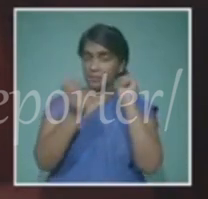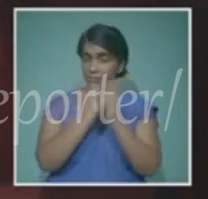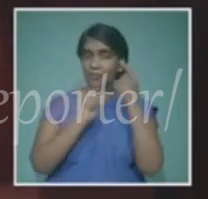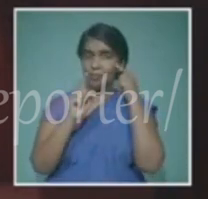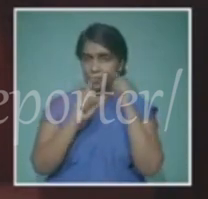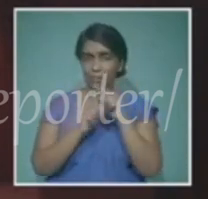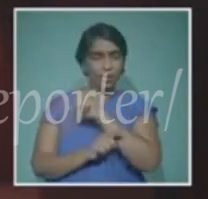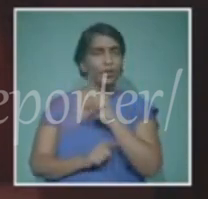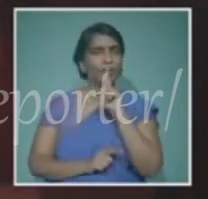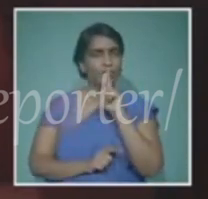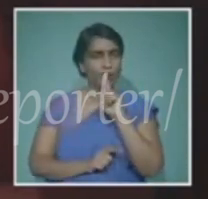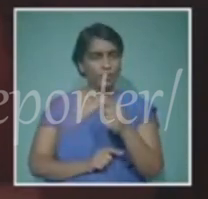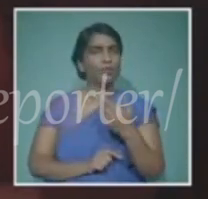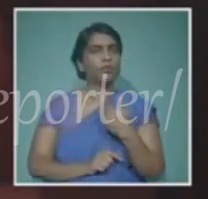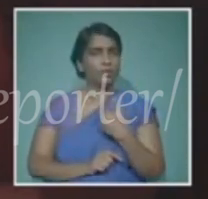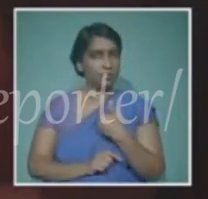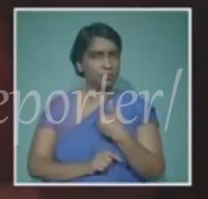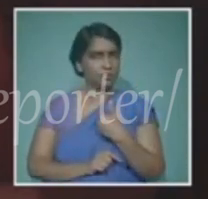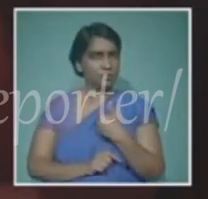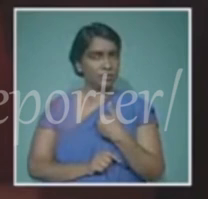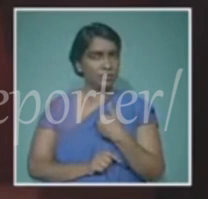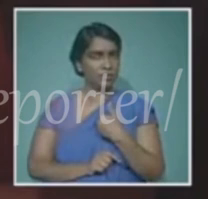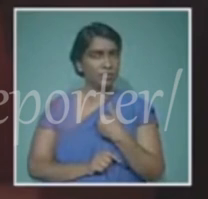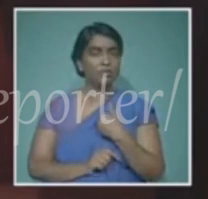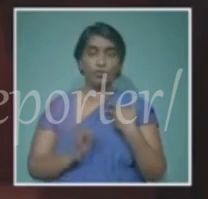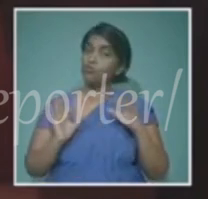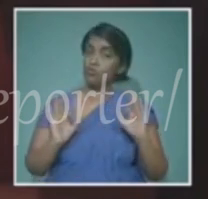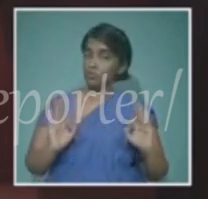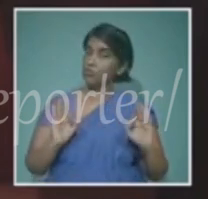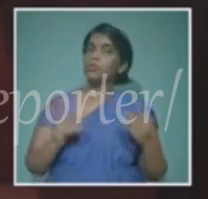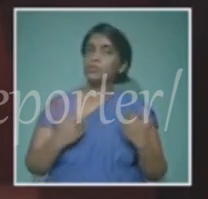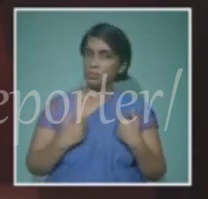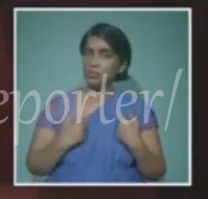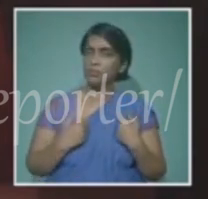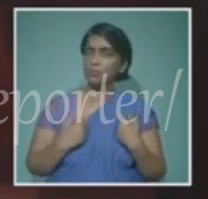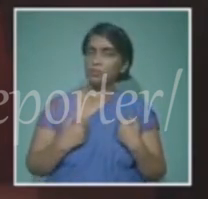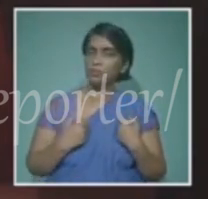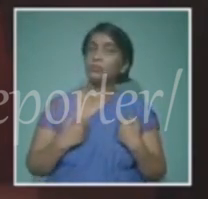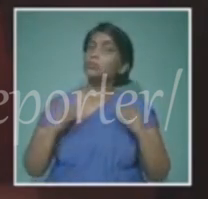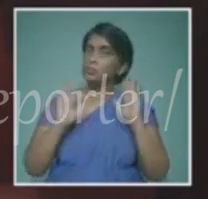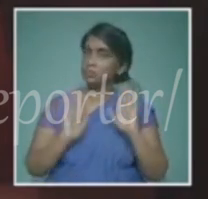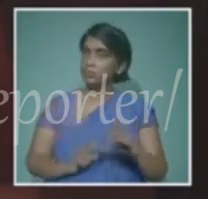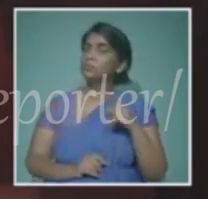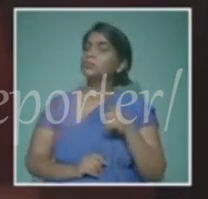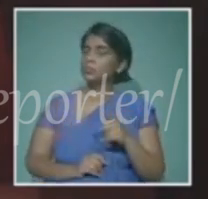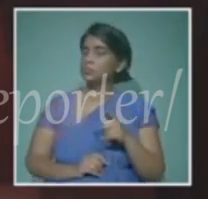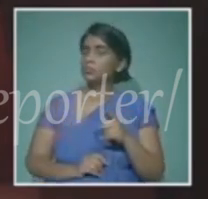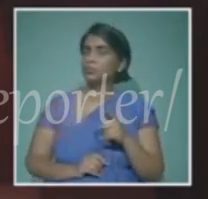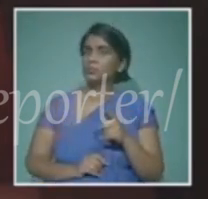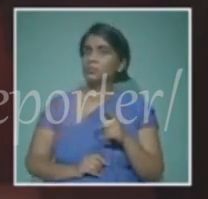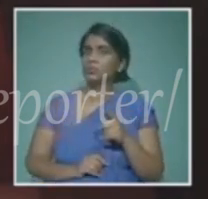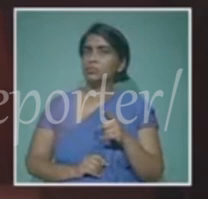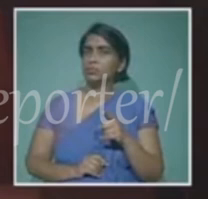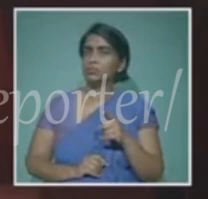have a formal, regularized structure rather than ad hoc discussions, appoint a select committee,